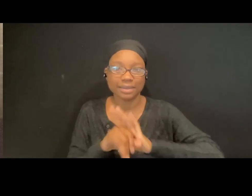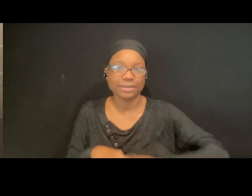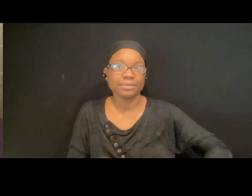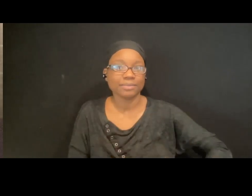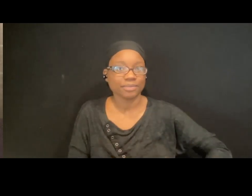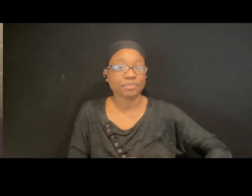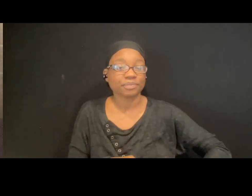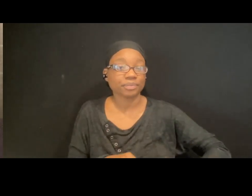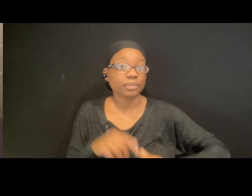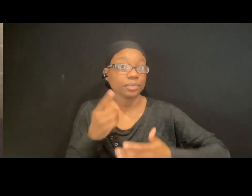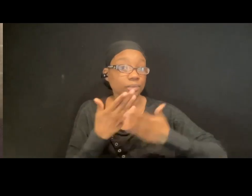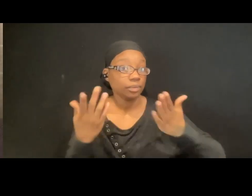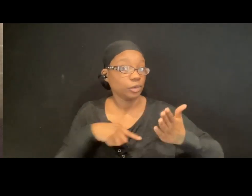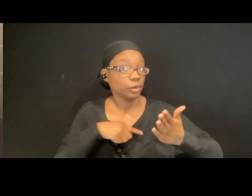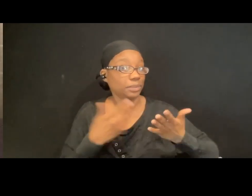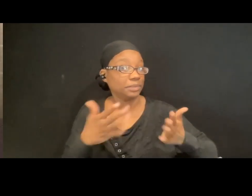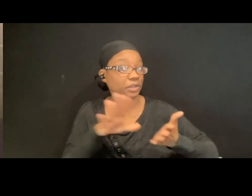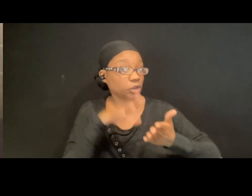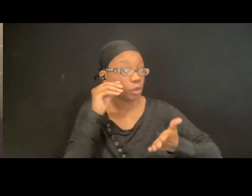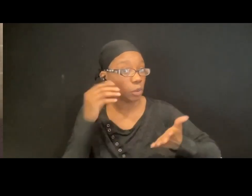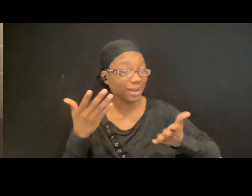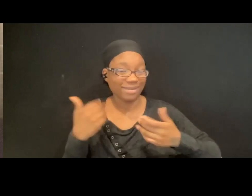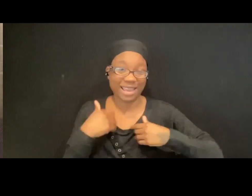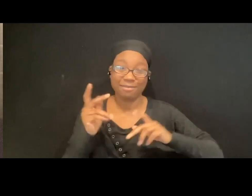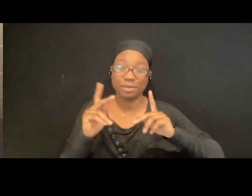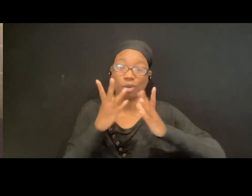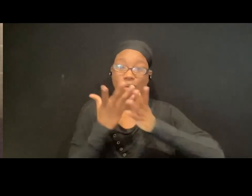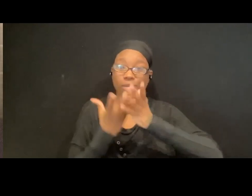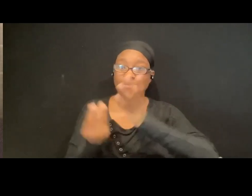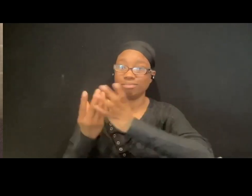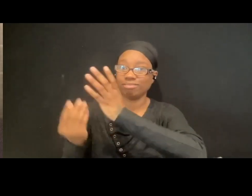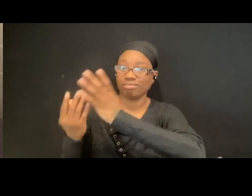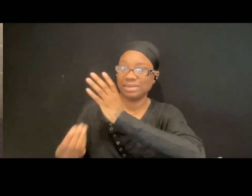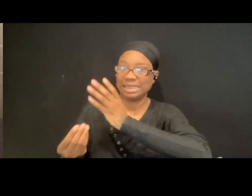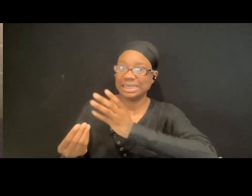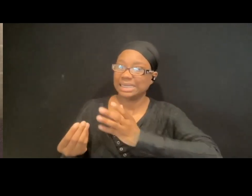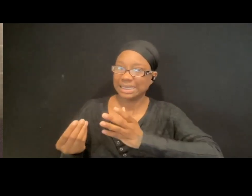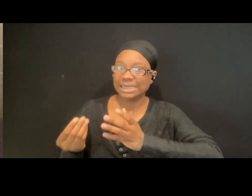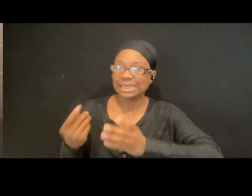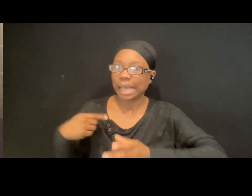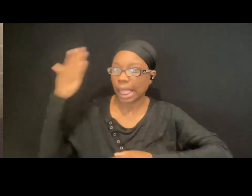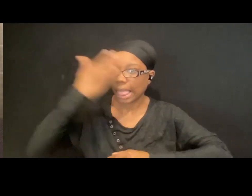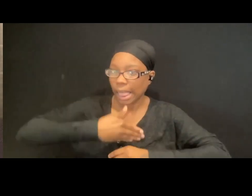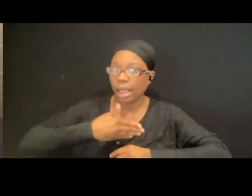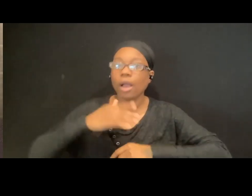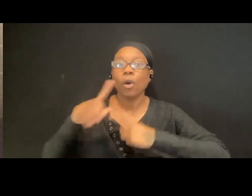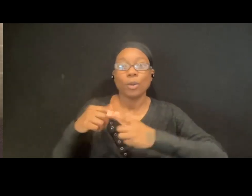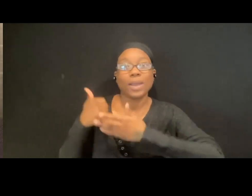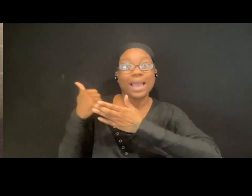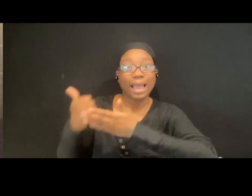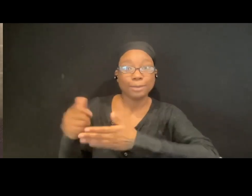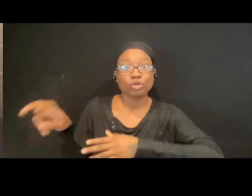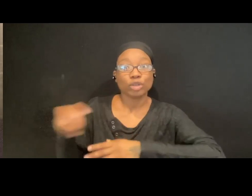One of the things that we know is that there are folks falling through the cracks. When we were helping to get Kanataka transferred, we learned about, I